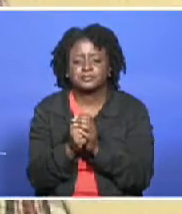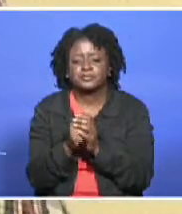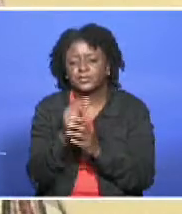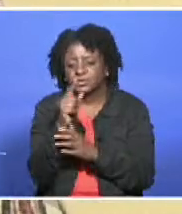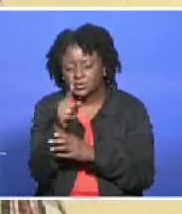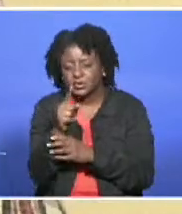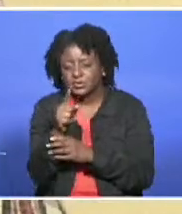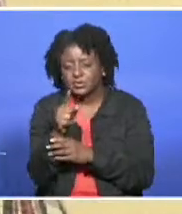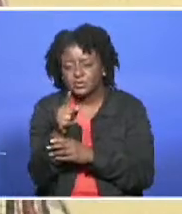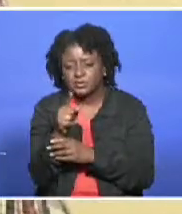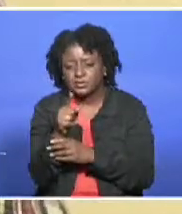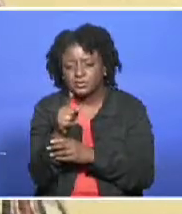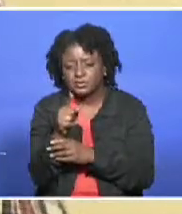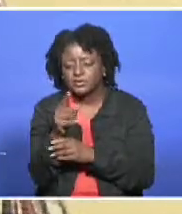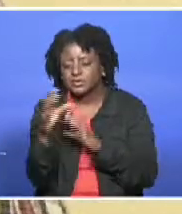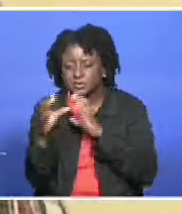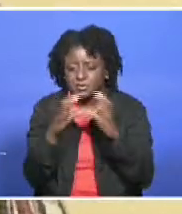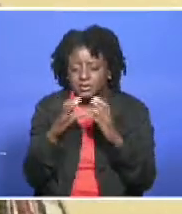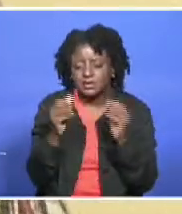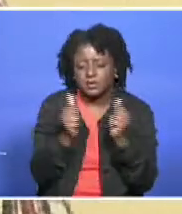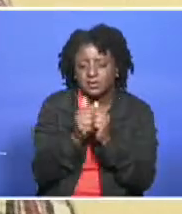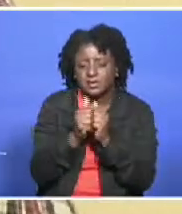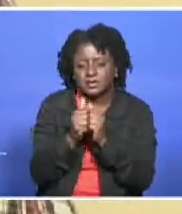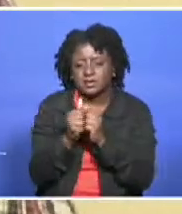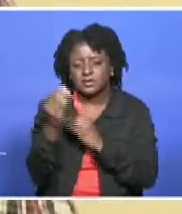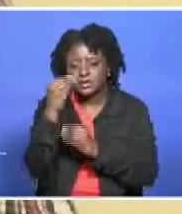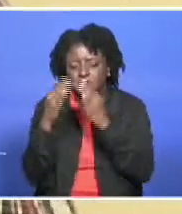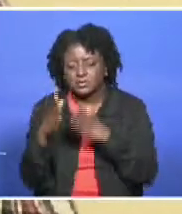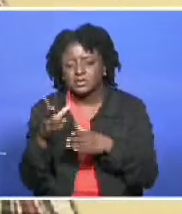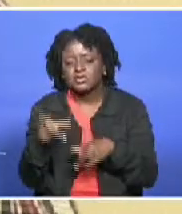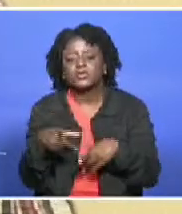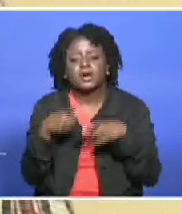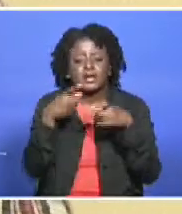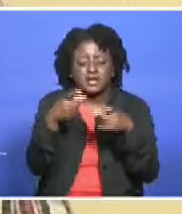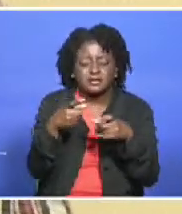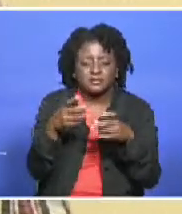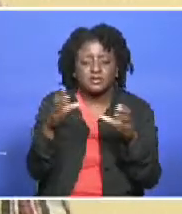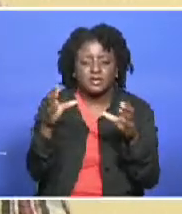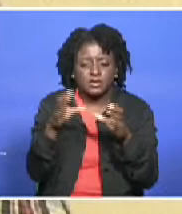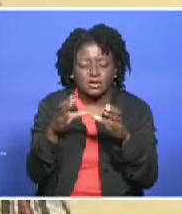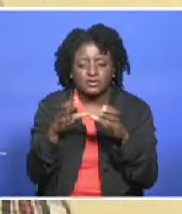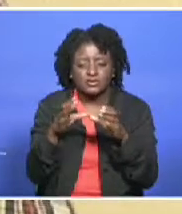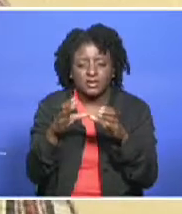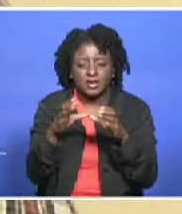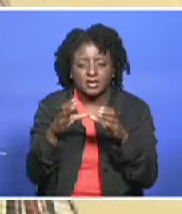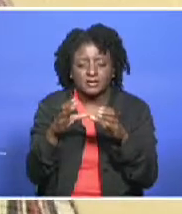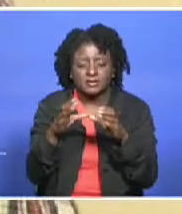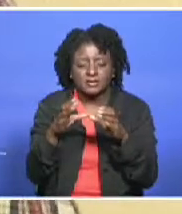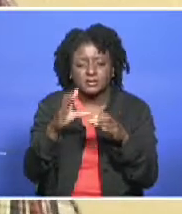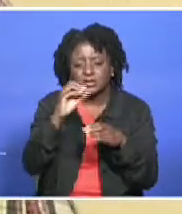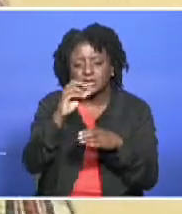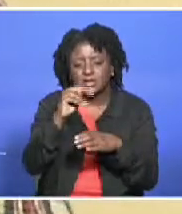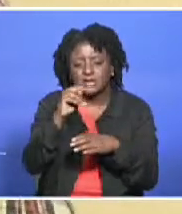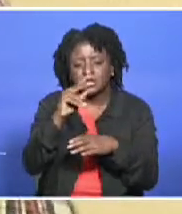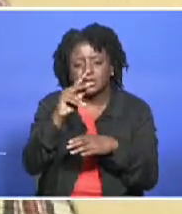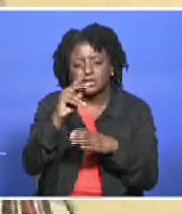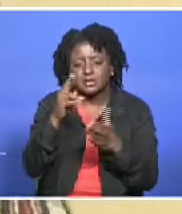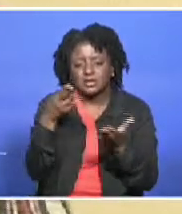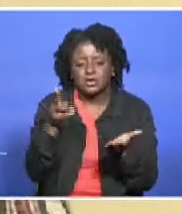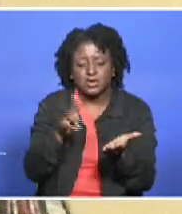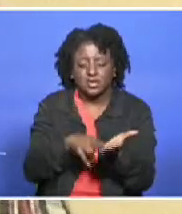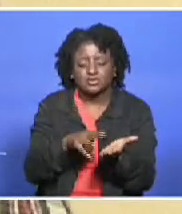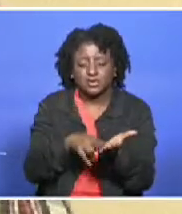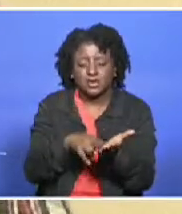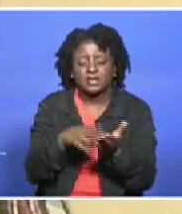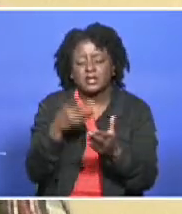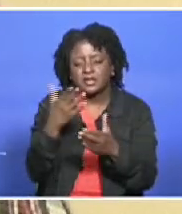You engage with the customer, you give them a contract. At the end of your contract, the customer is satisfied with the product that you